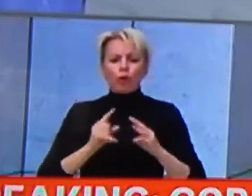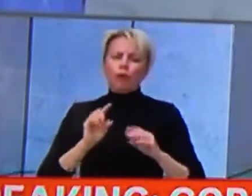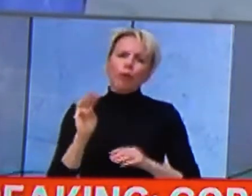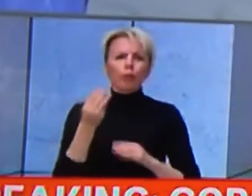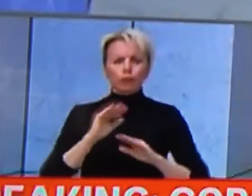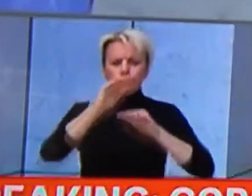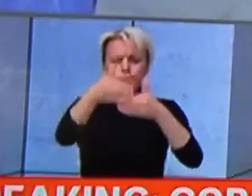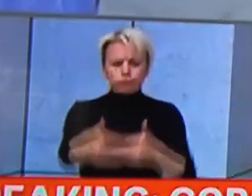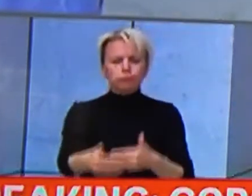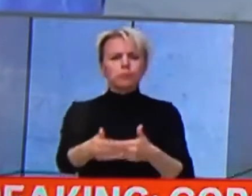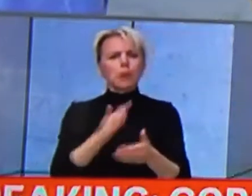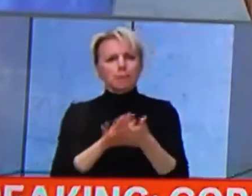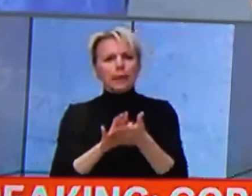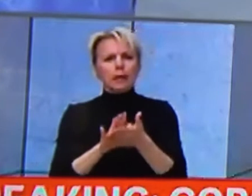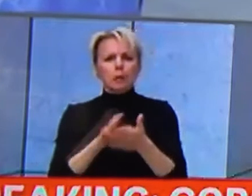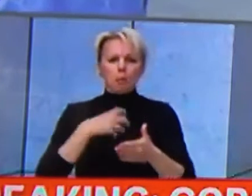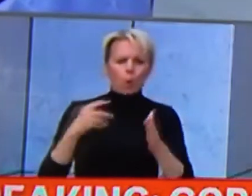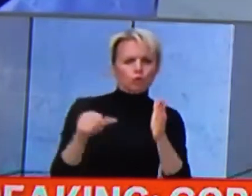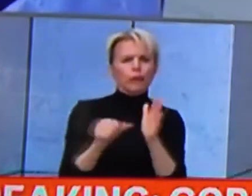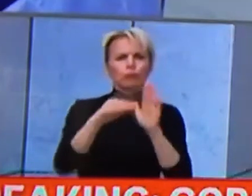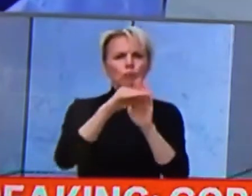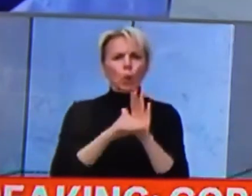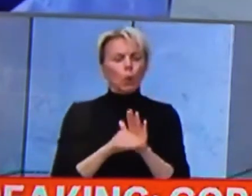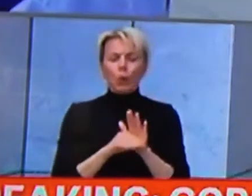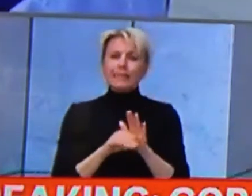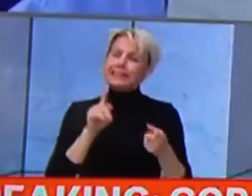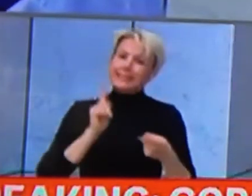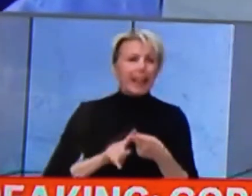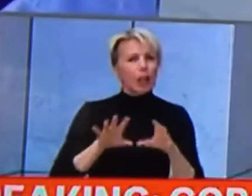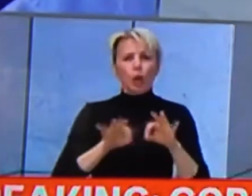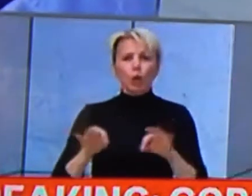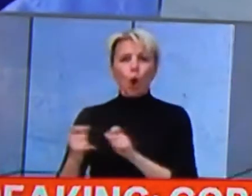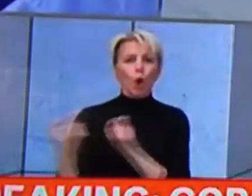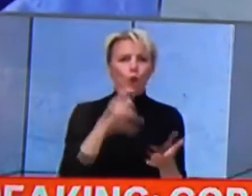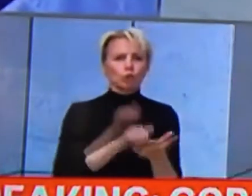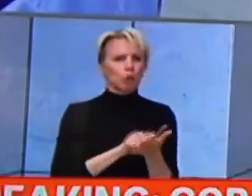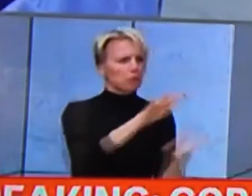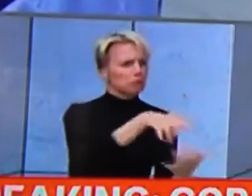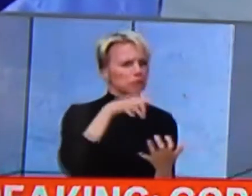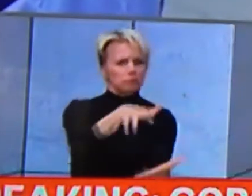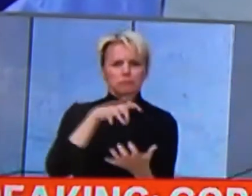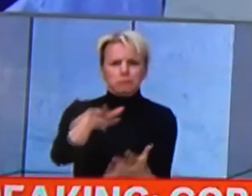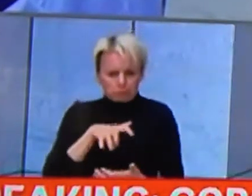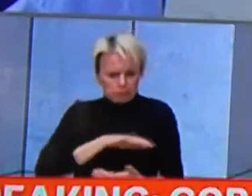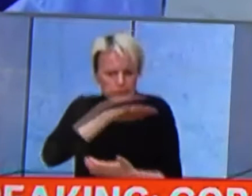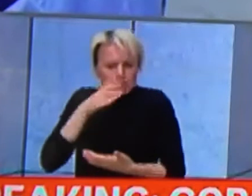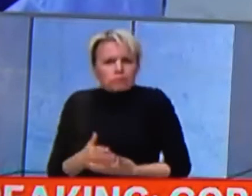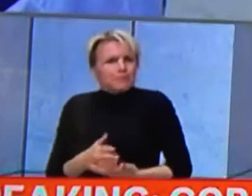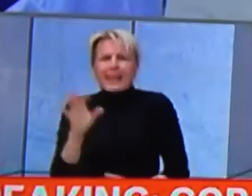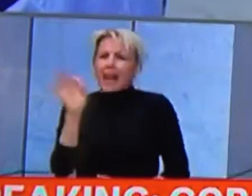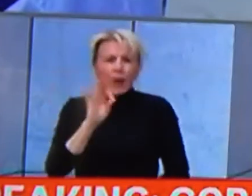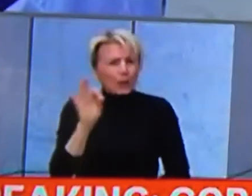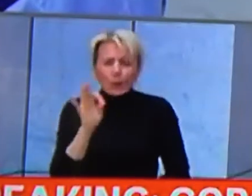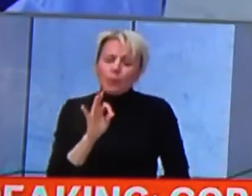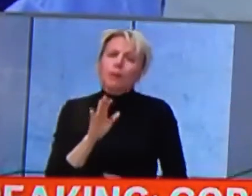and cram supermarkets and do things like that because of other restrictions that may become necessary. So I would actually caution